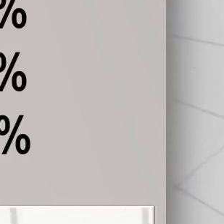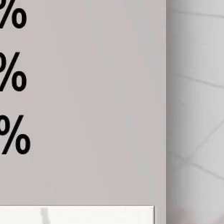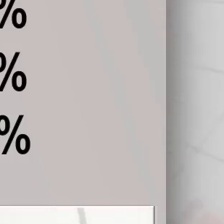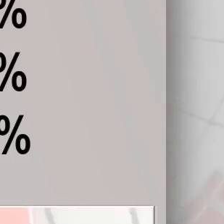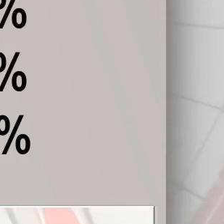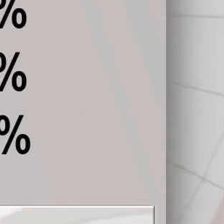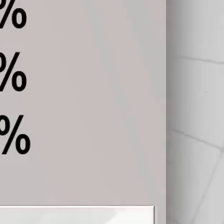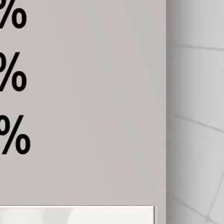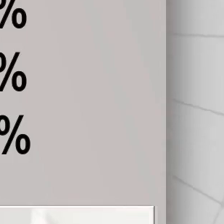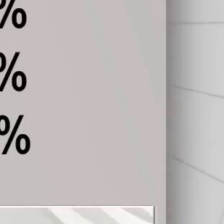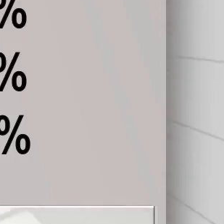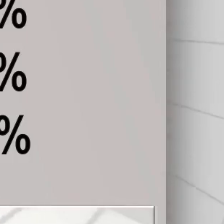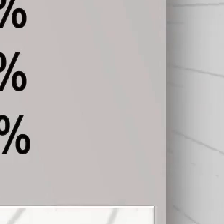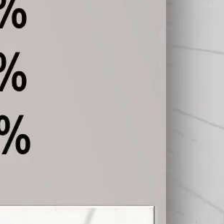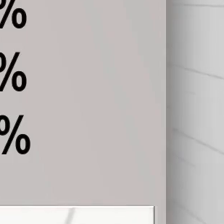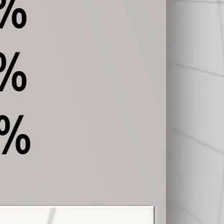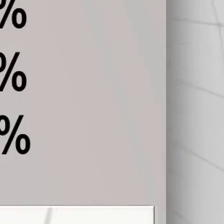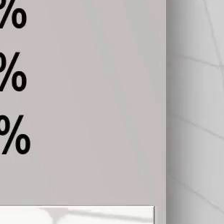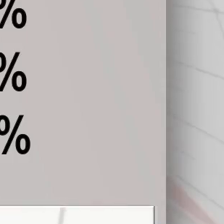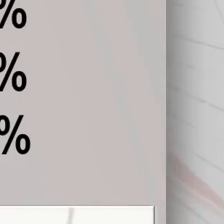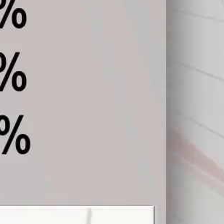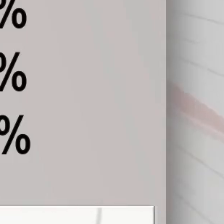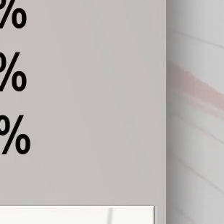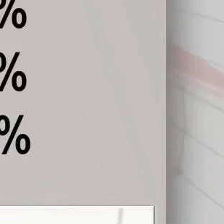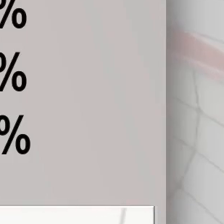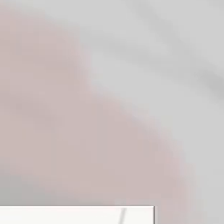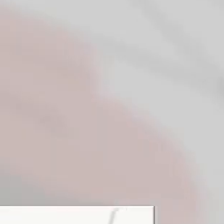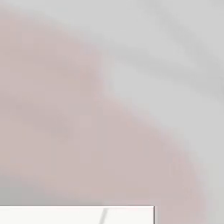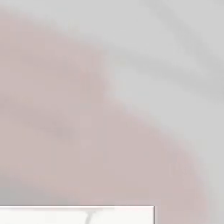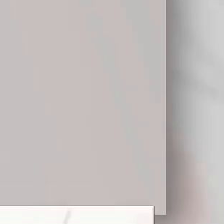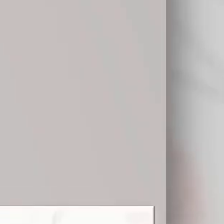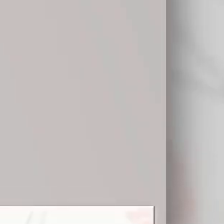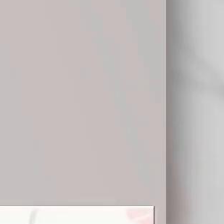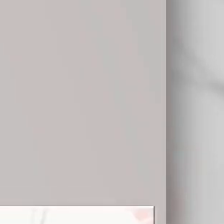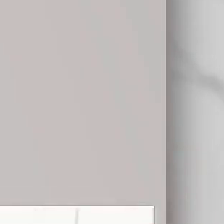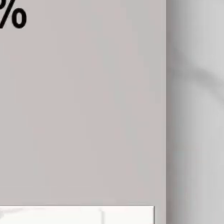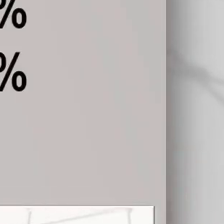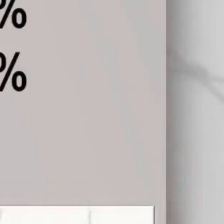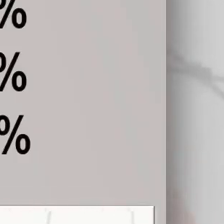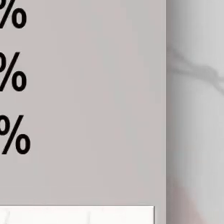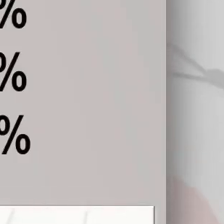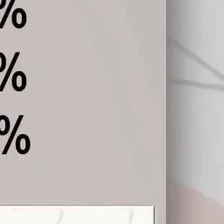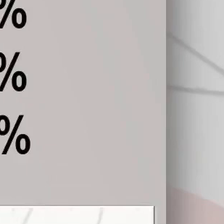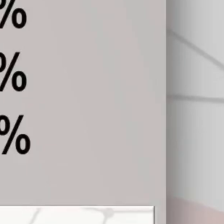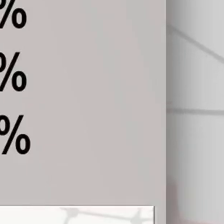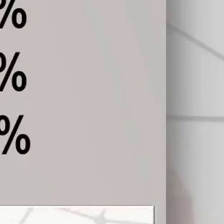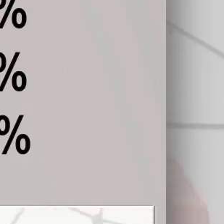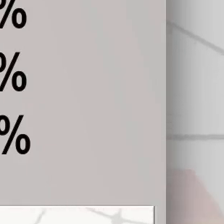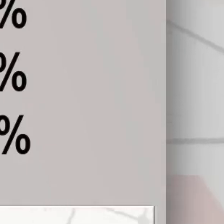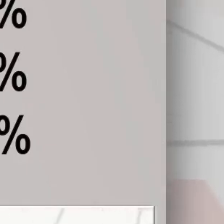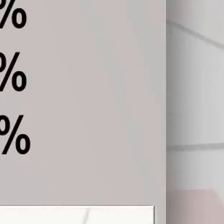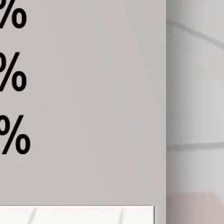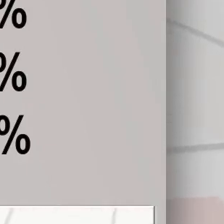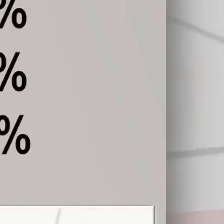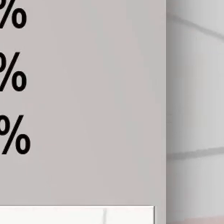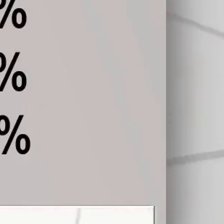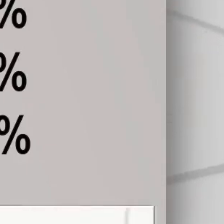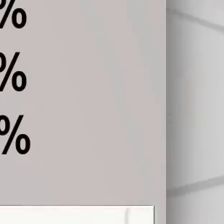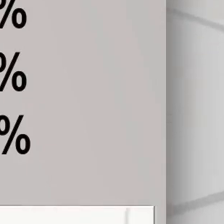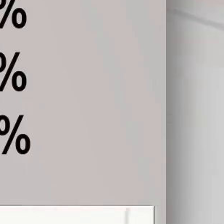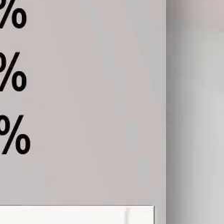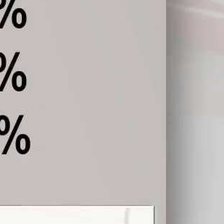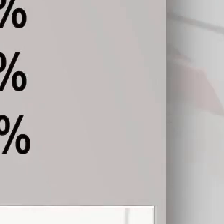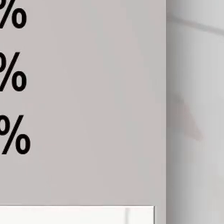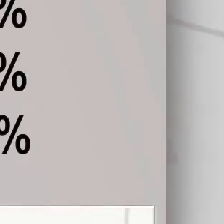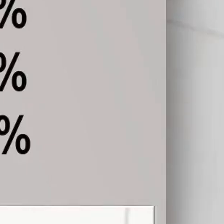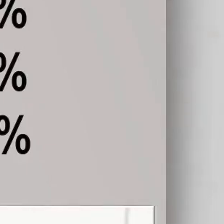contribute at least 7%, and of course they will get loan. And this applies across all board. That is for the university and